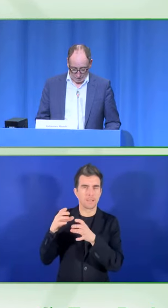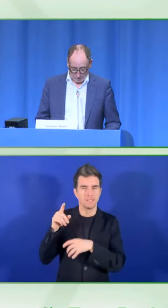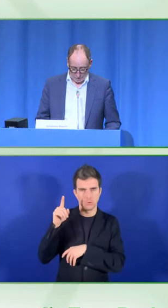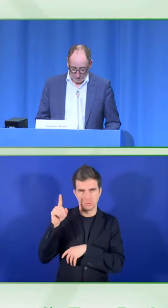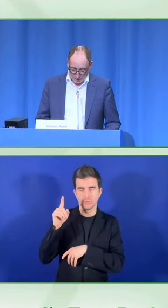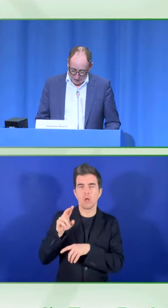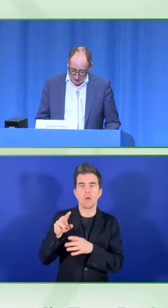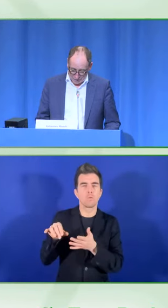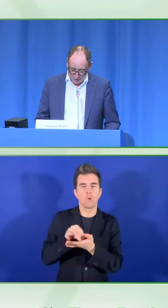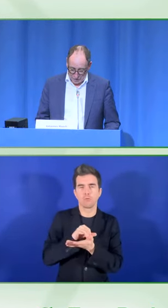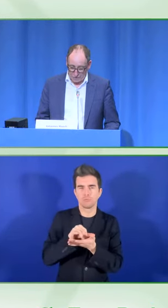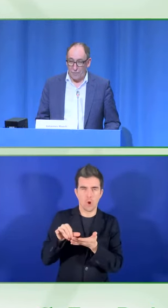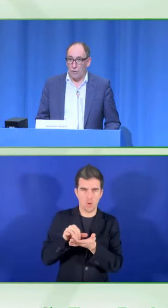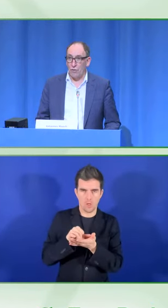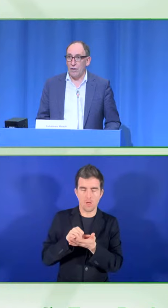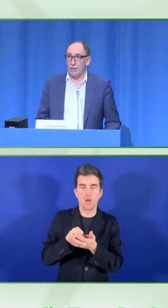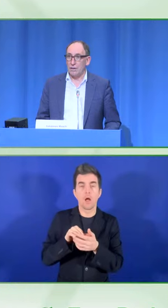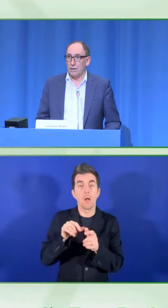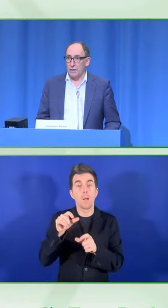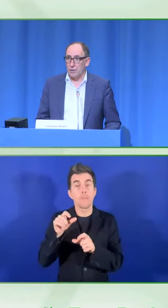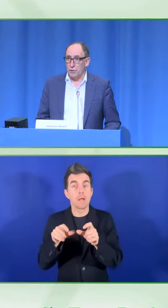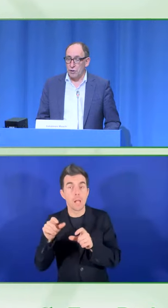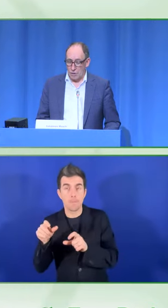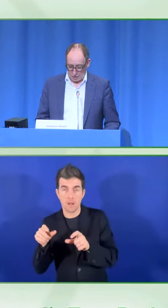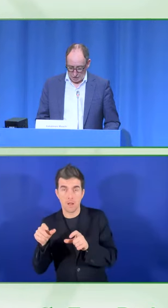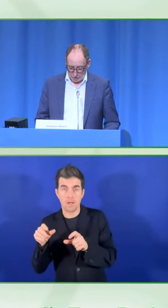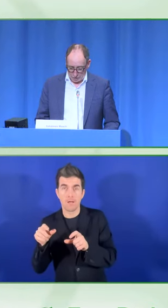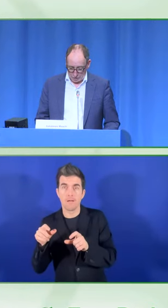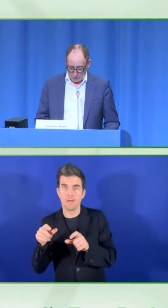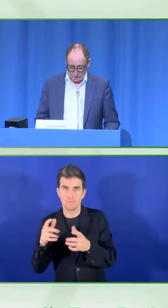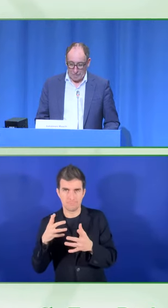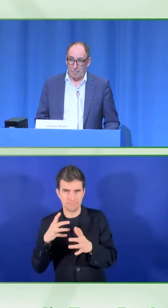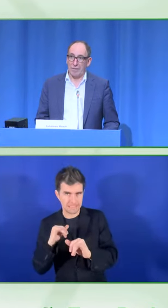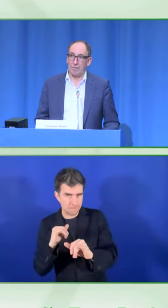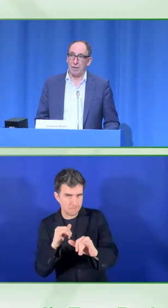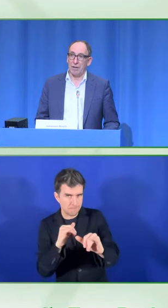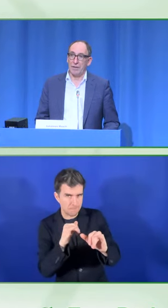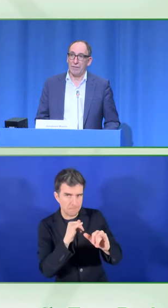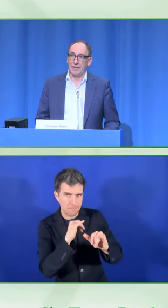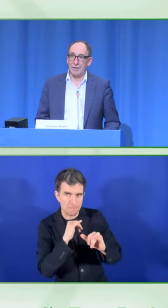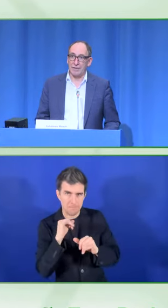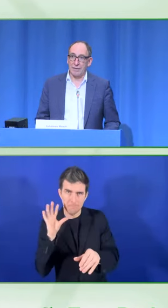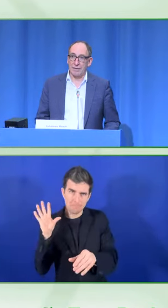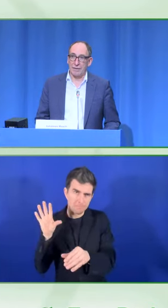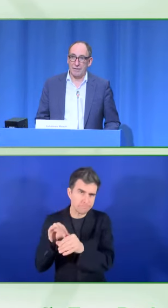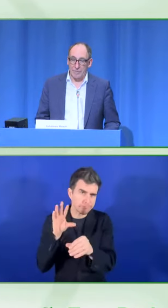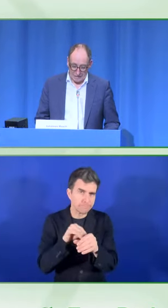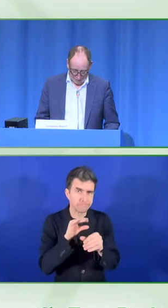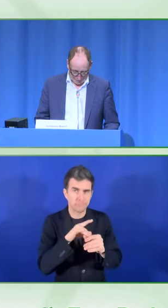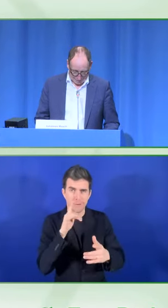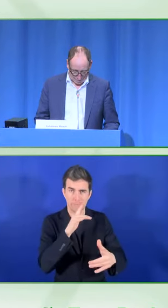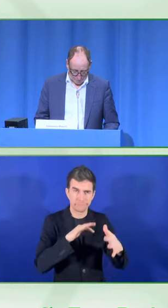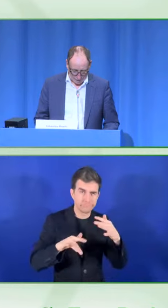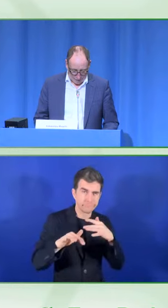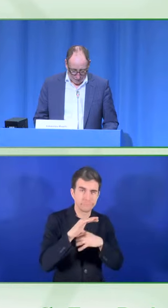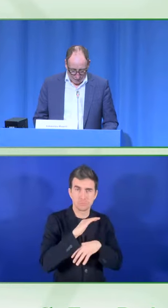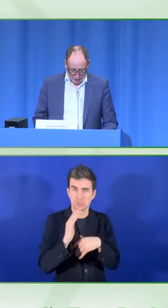the fight for the full inclusion of people with